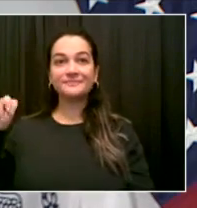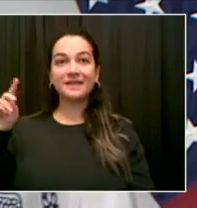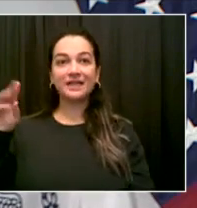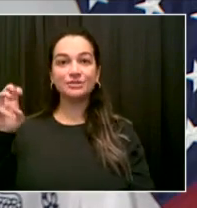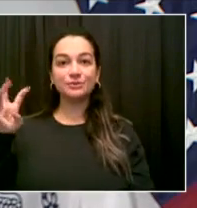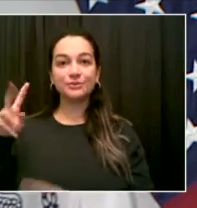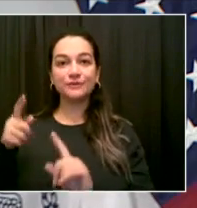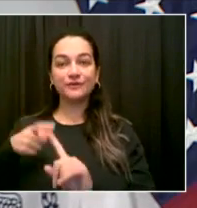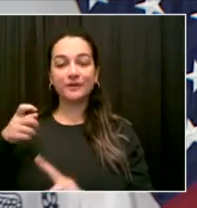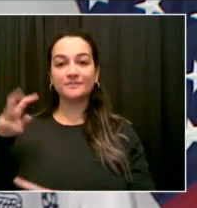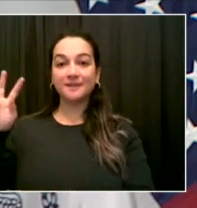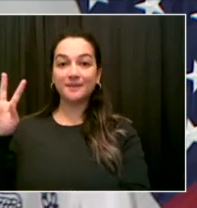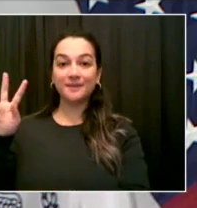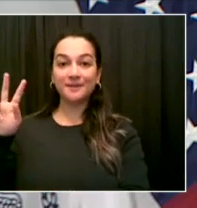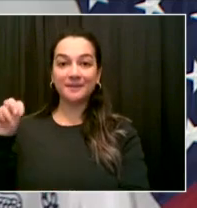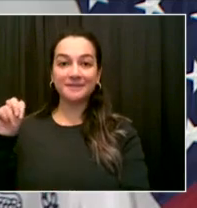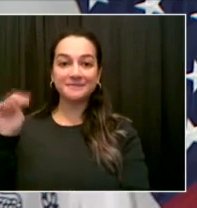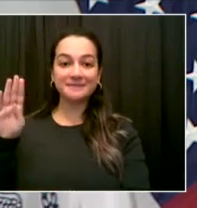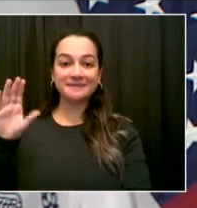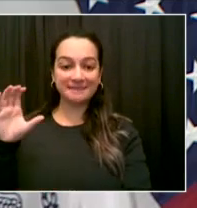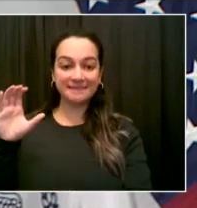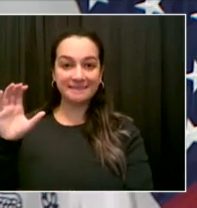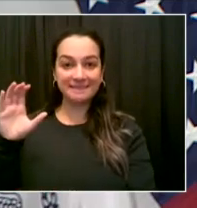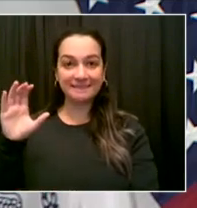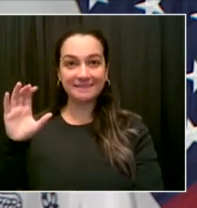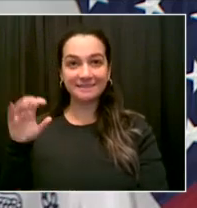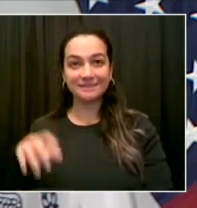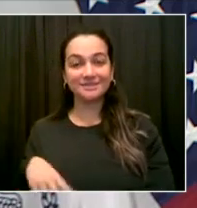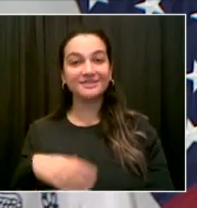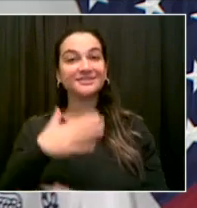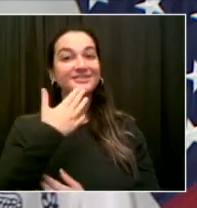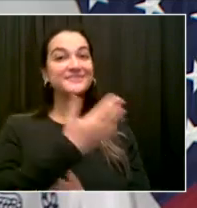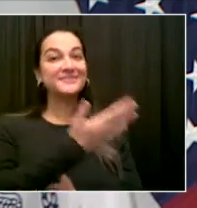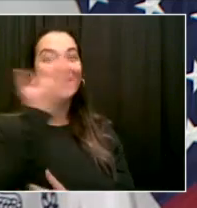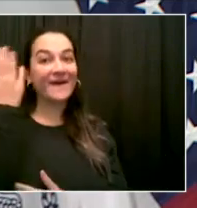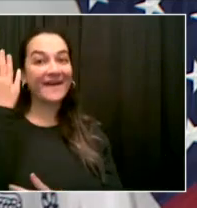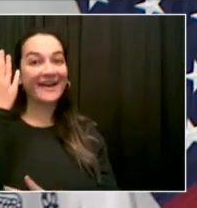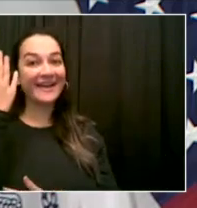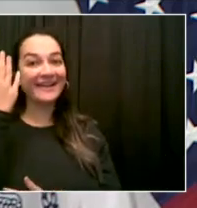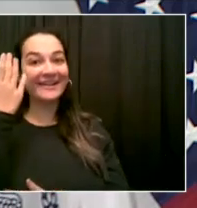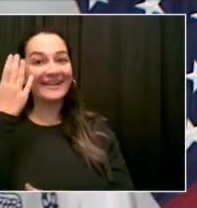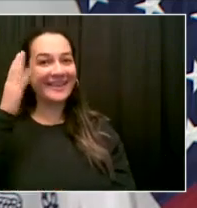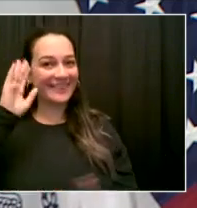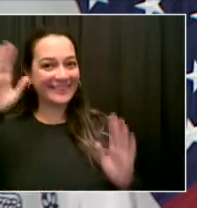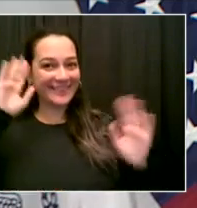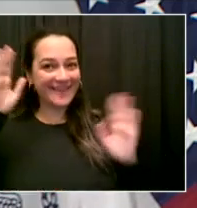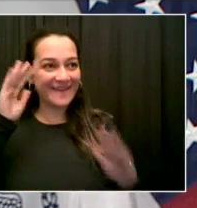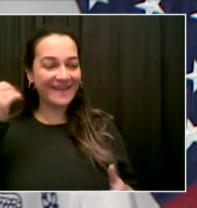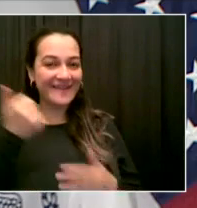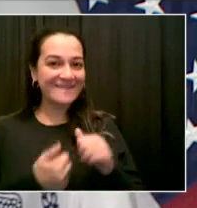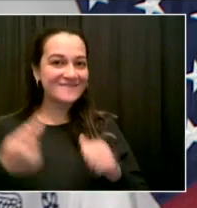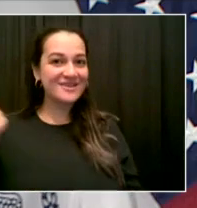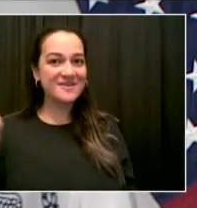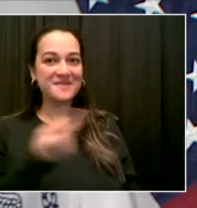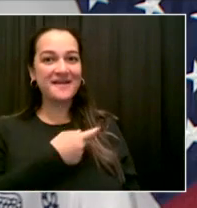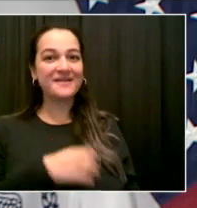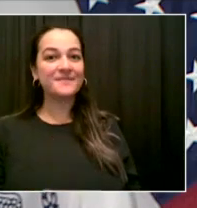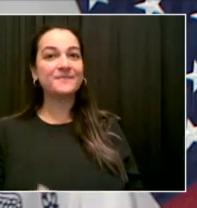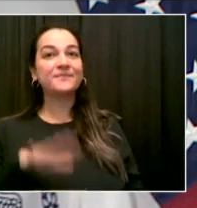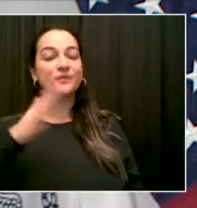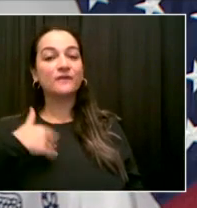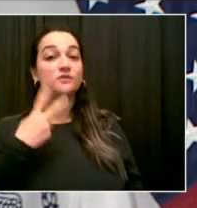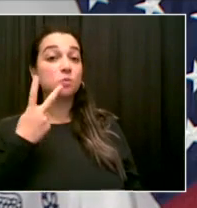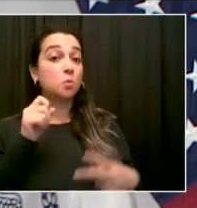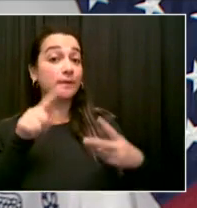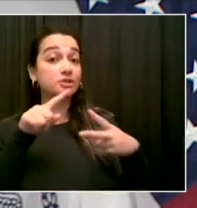Good morning, Mr. Mayor, and to everyone on the call. My first question has to do with the reaction from DC 37 to the